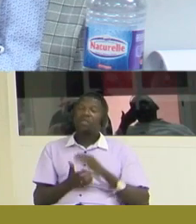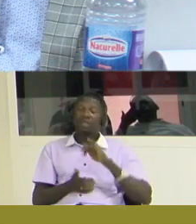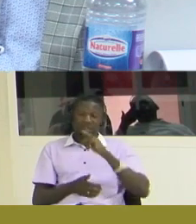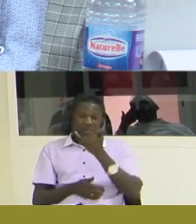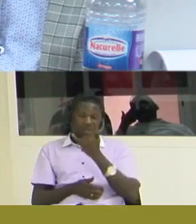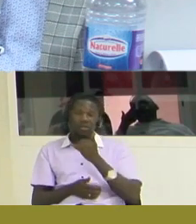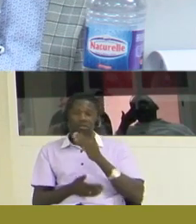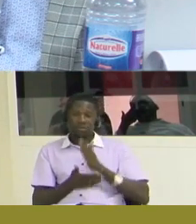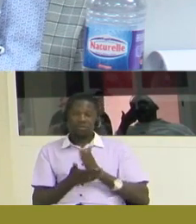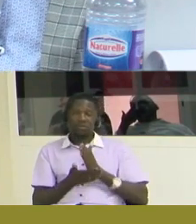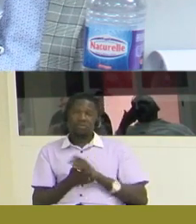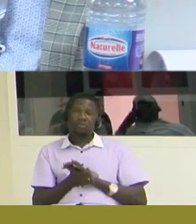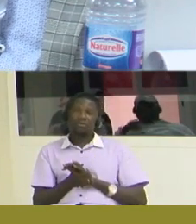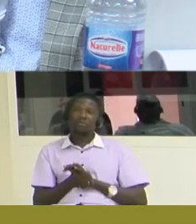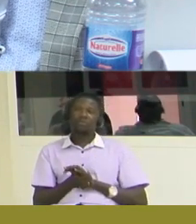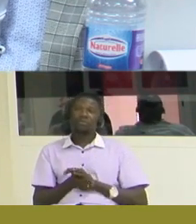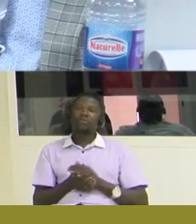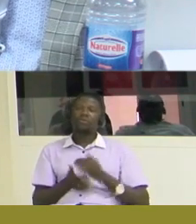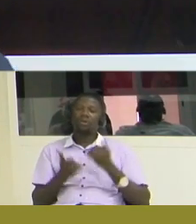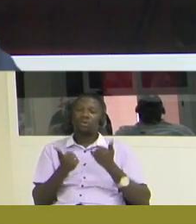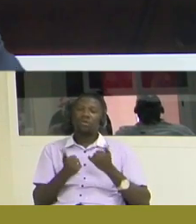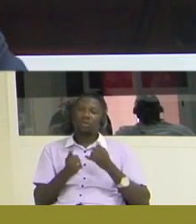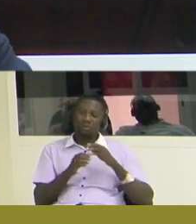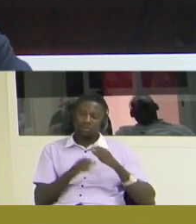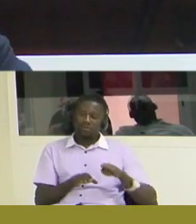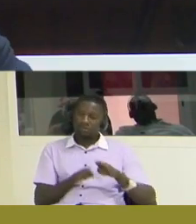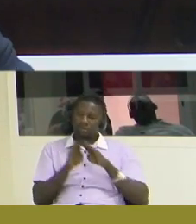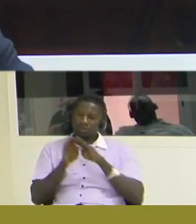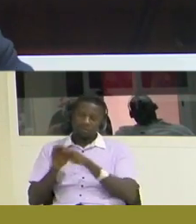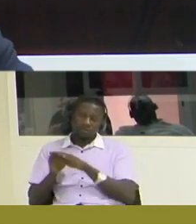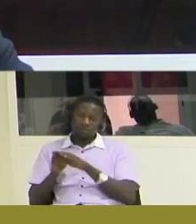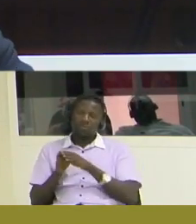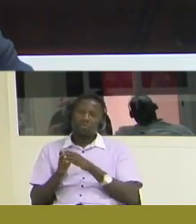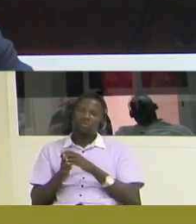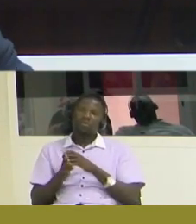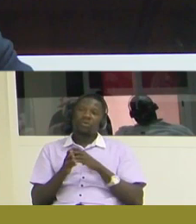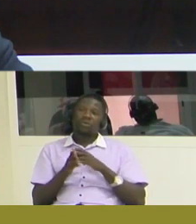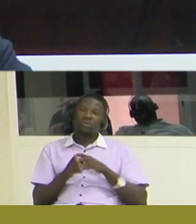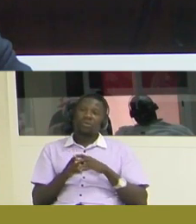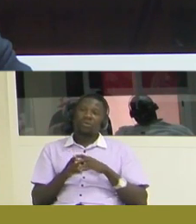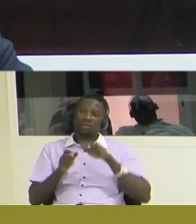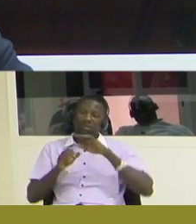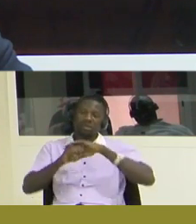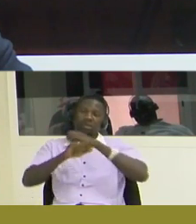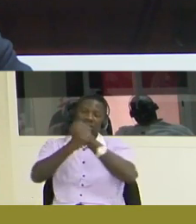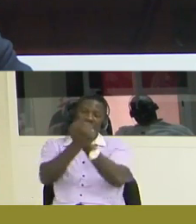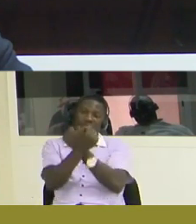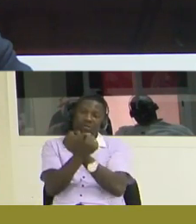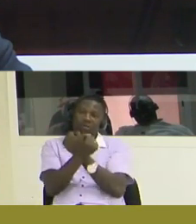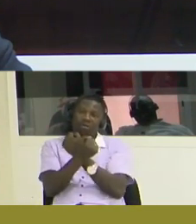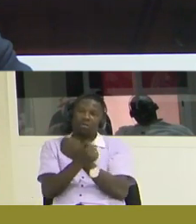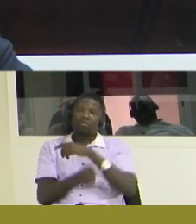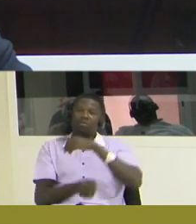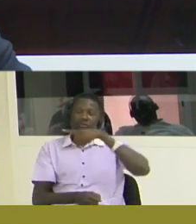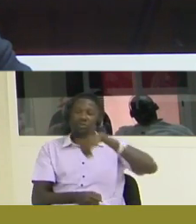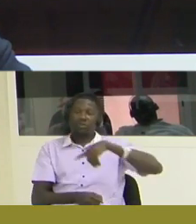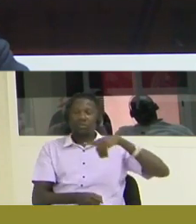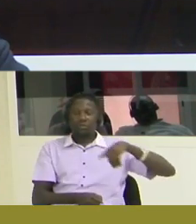let us move on to the arrest of PPP